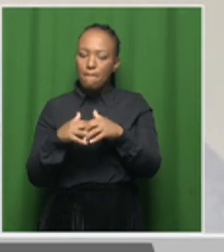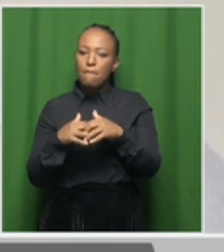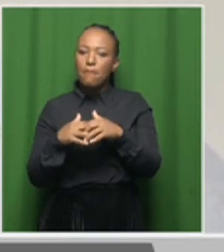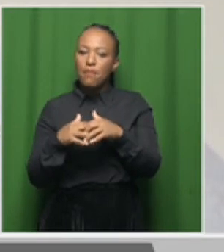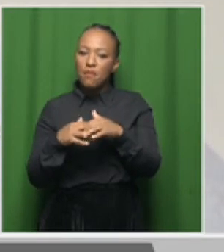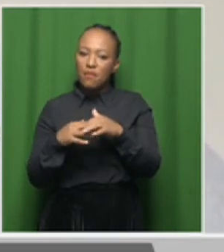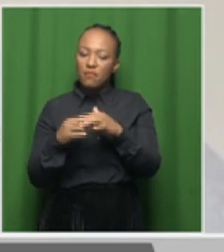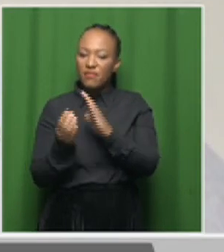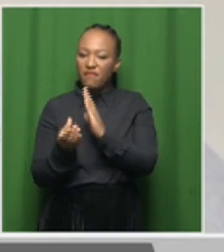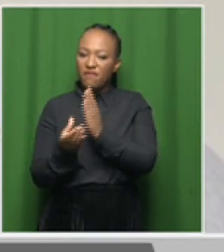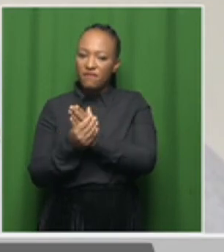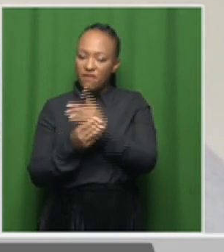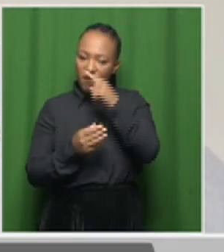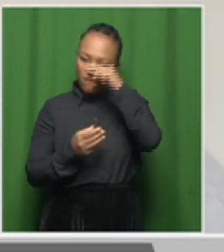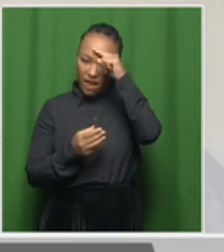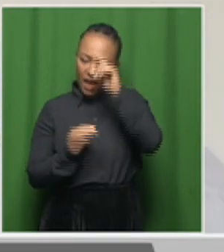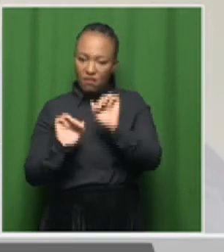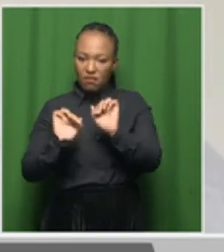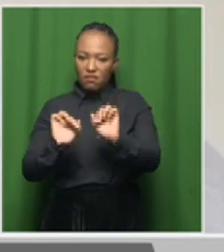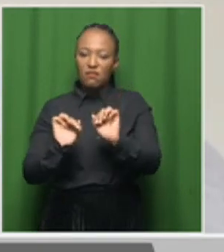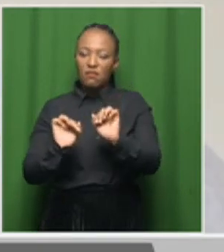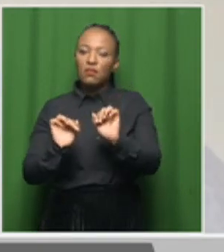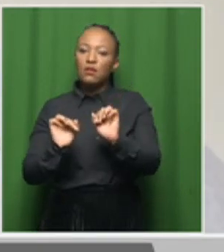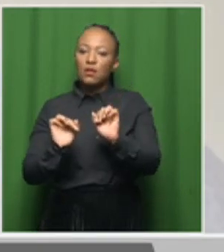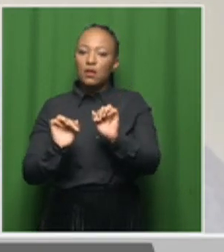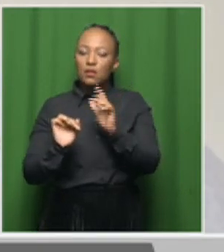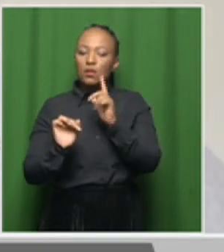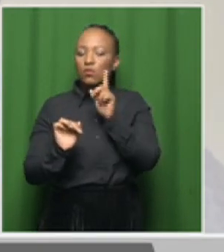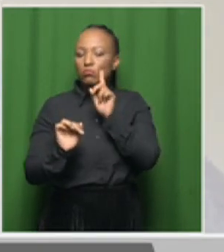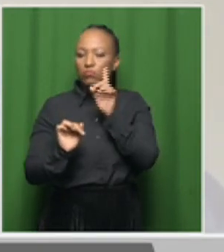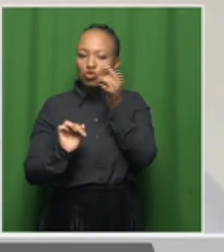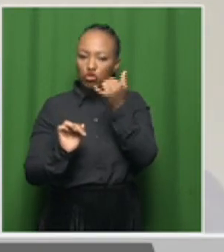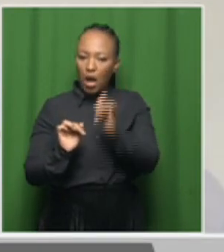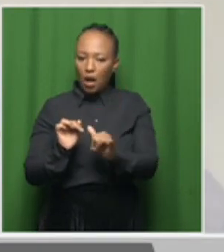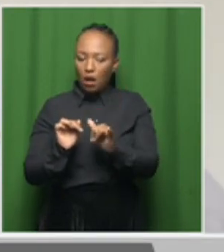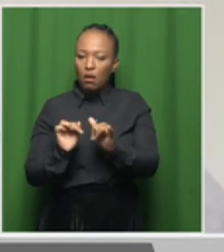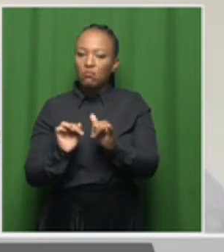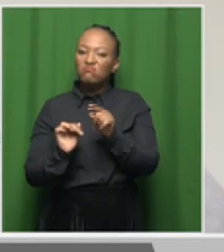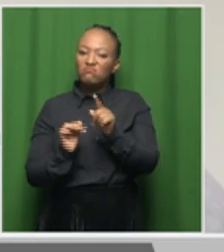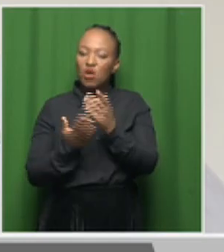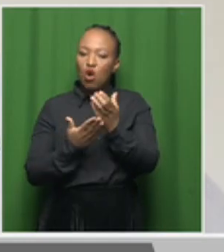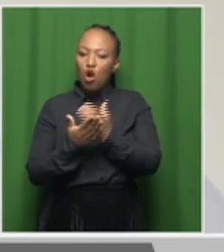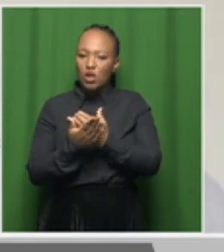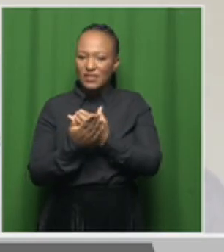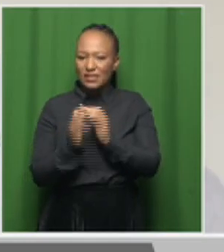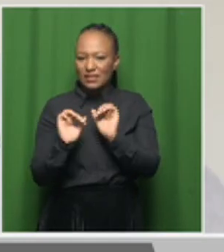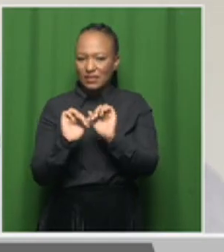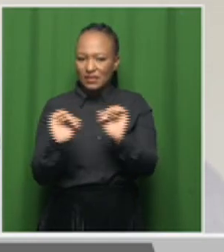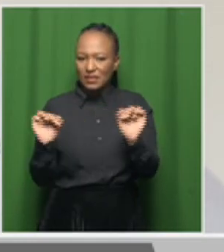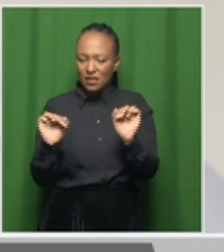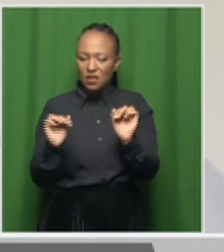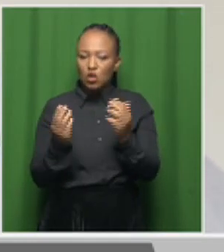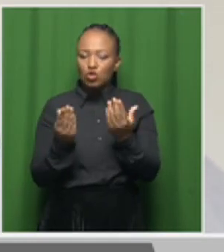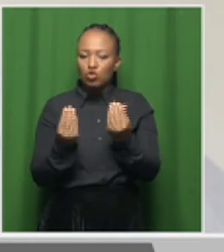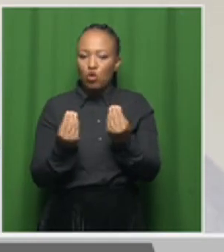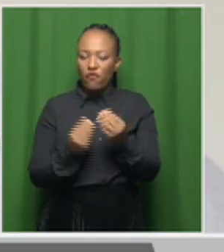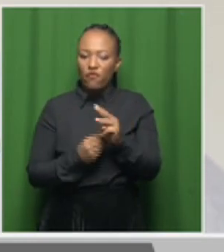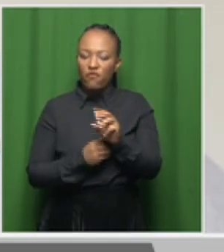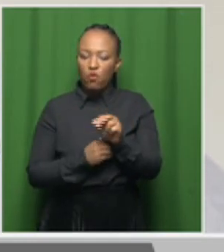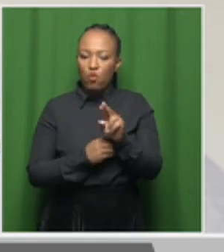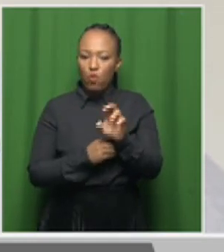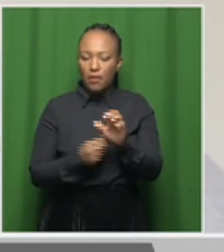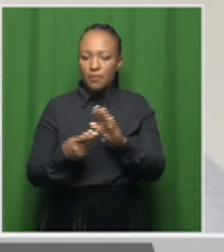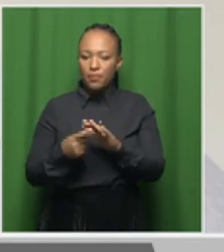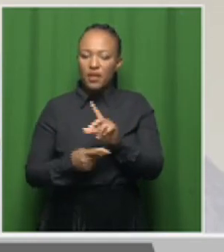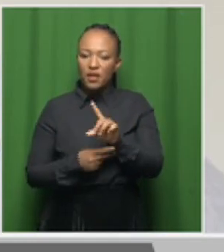you're able to navigate through the courses that you're looking for. So right now we have for software engineering as well as data